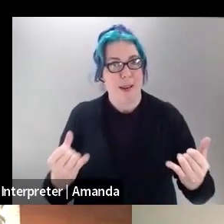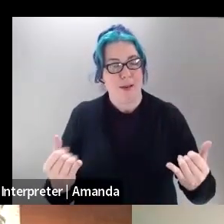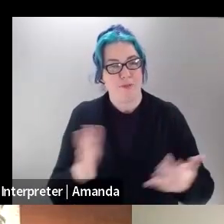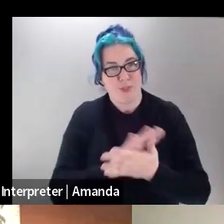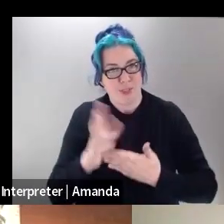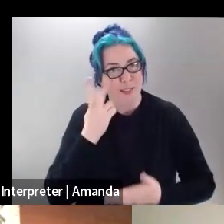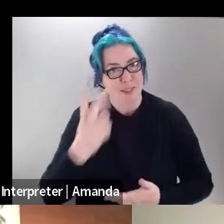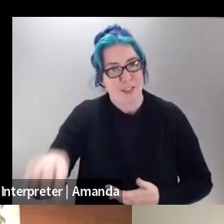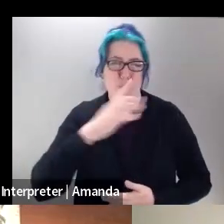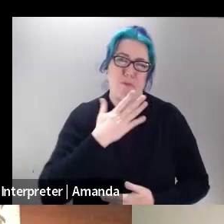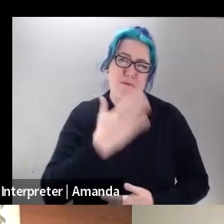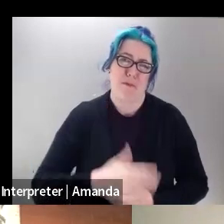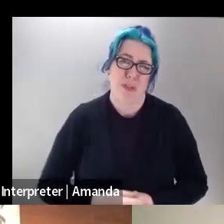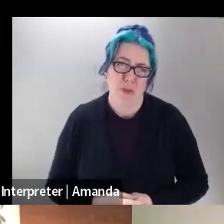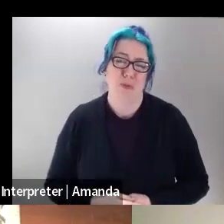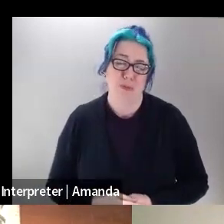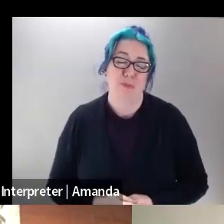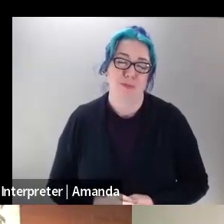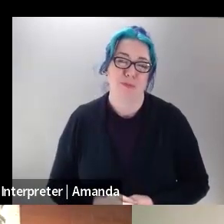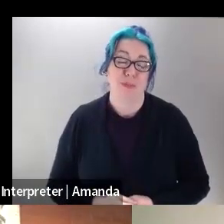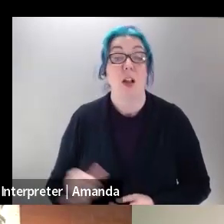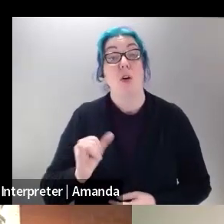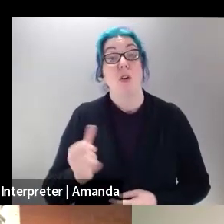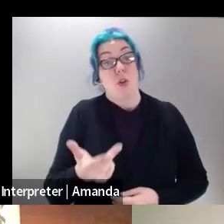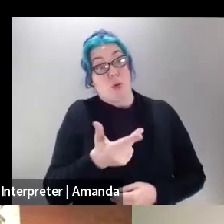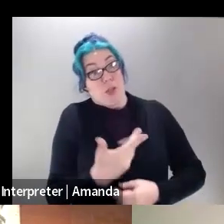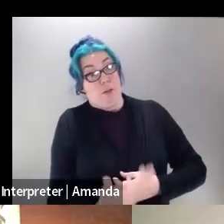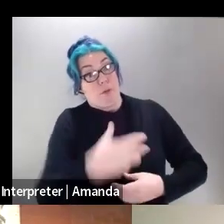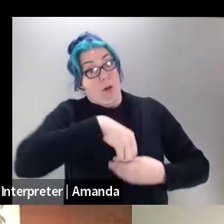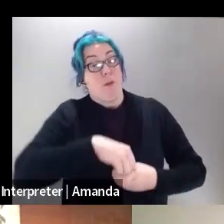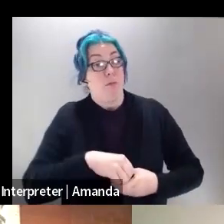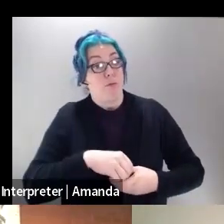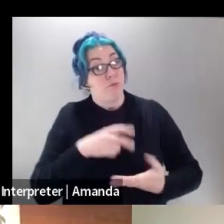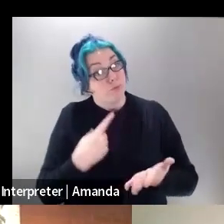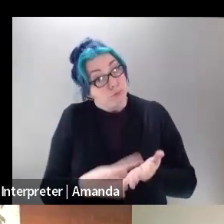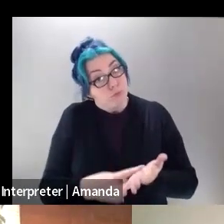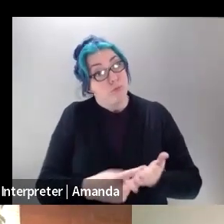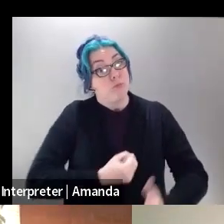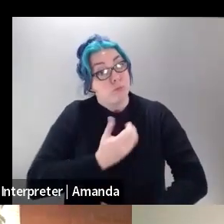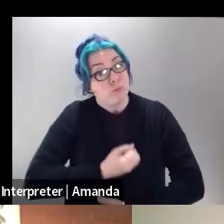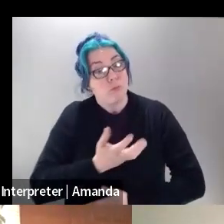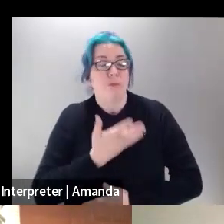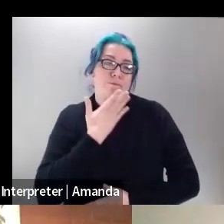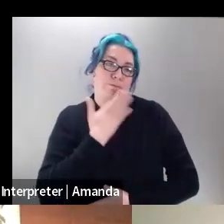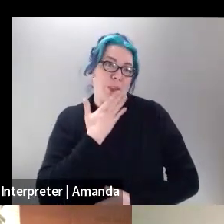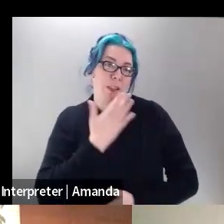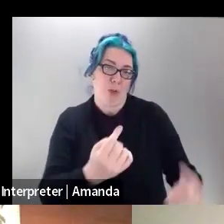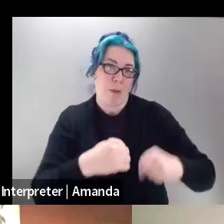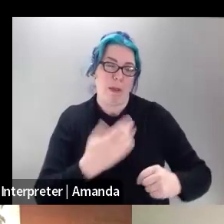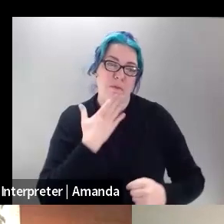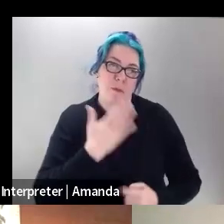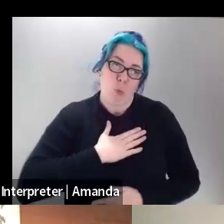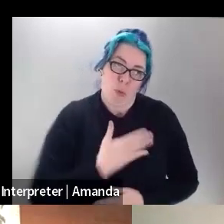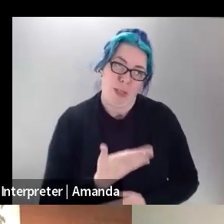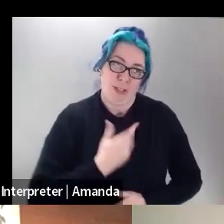for taking time to come. And I'd like to thank the panelists in advance for also sharing your thoughts and feelings and experiences on